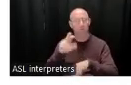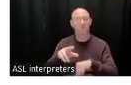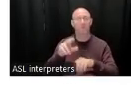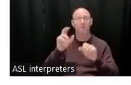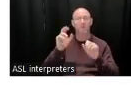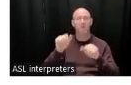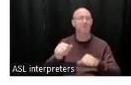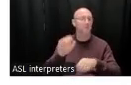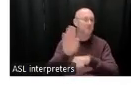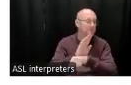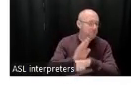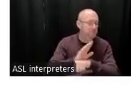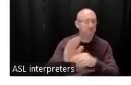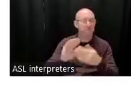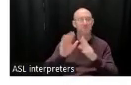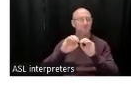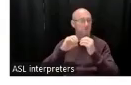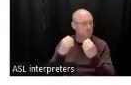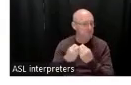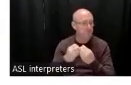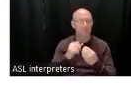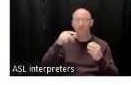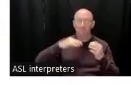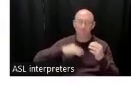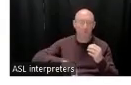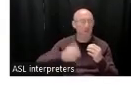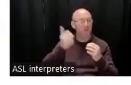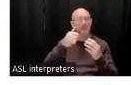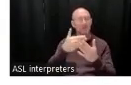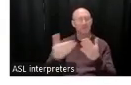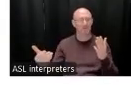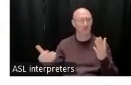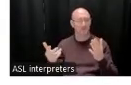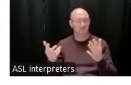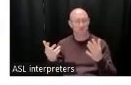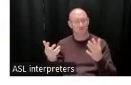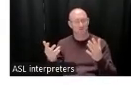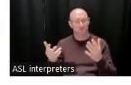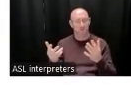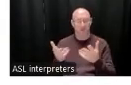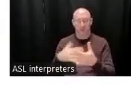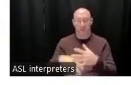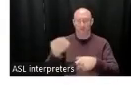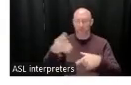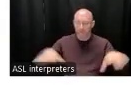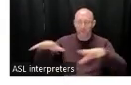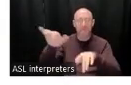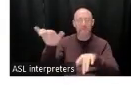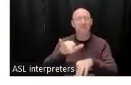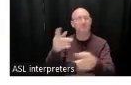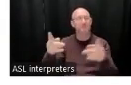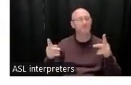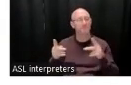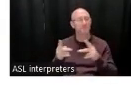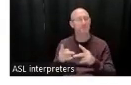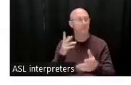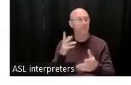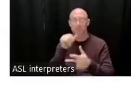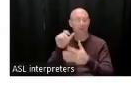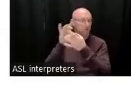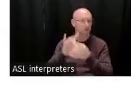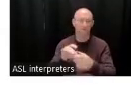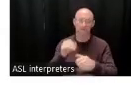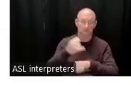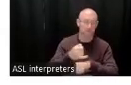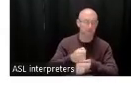or community organizations or nonprofits or anything that's just existing in the same place that's not necessarily part of the